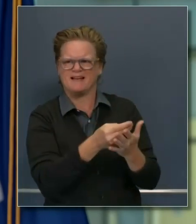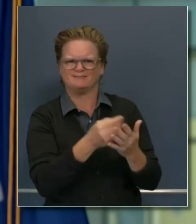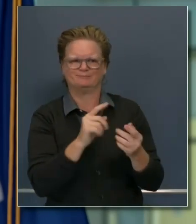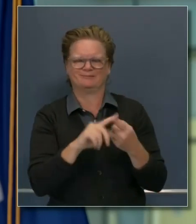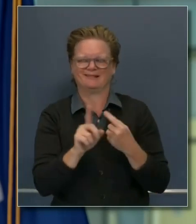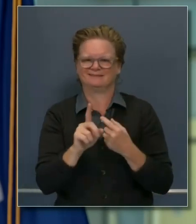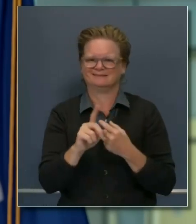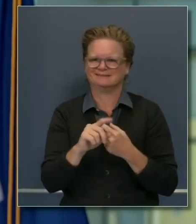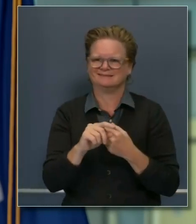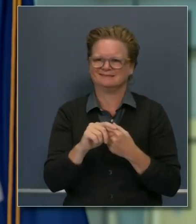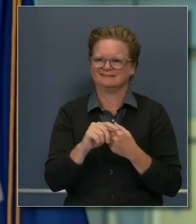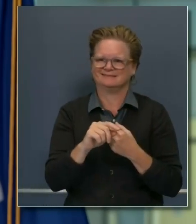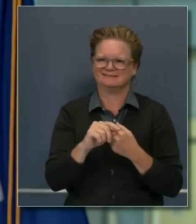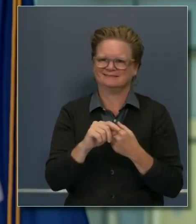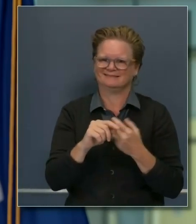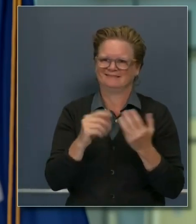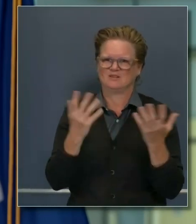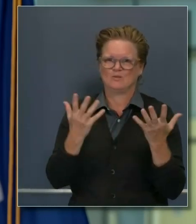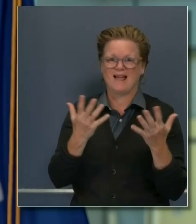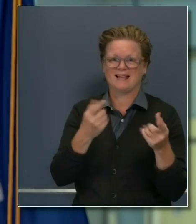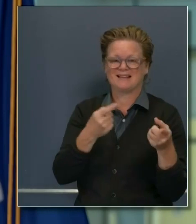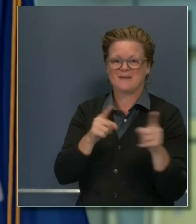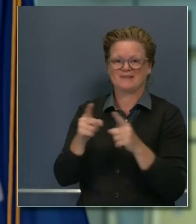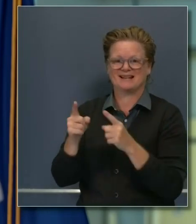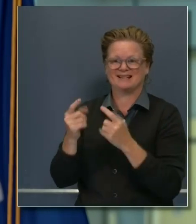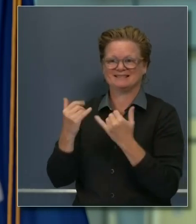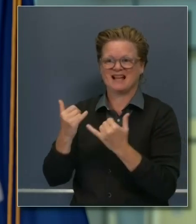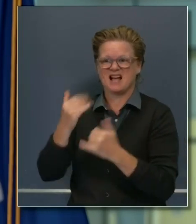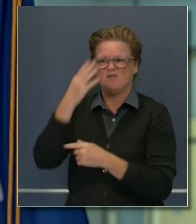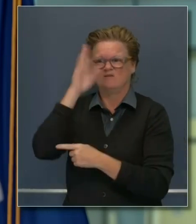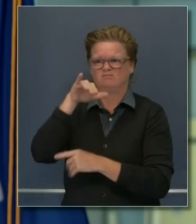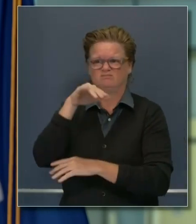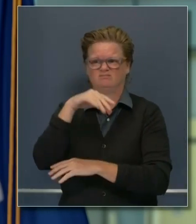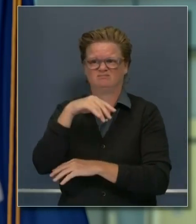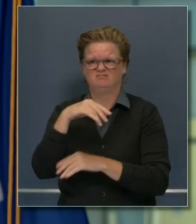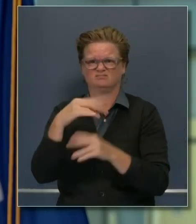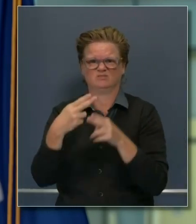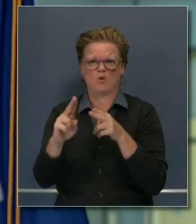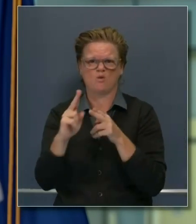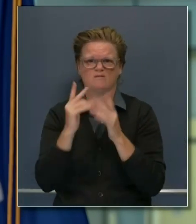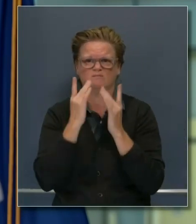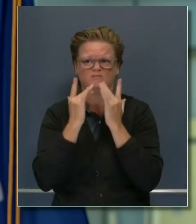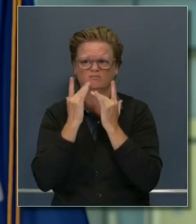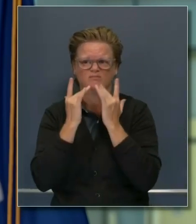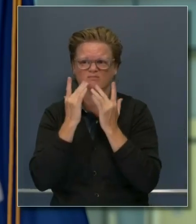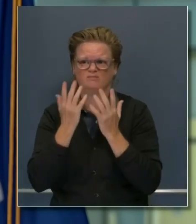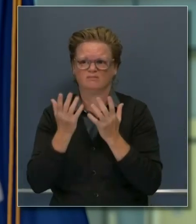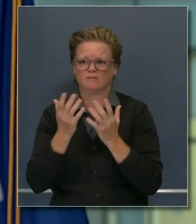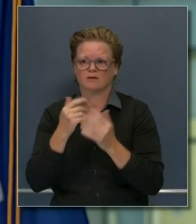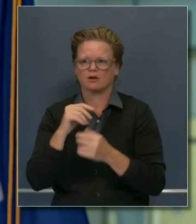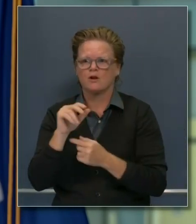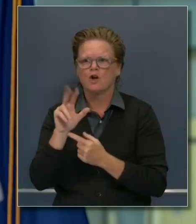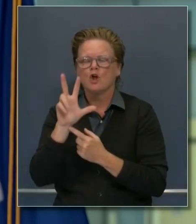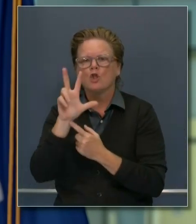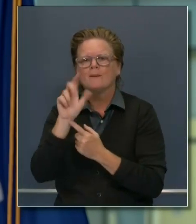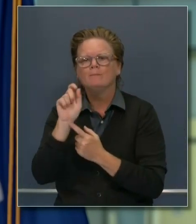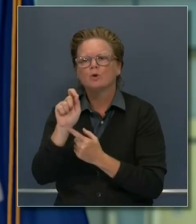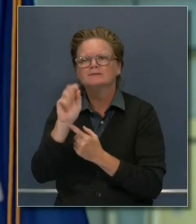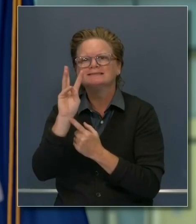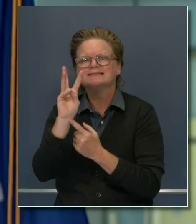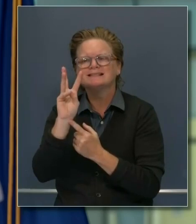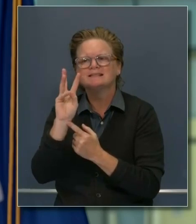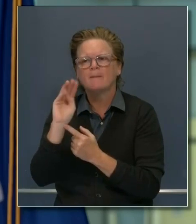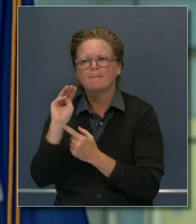season, which, as you know, is historic, simply is not without precedent, or is without precedent. 3.6 million acres, less